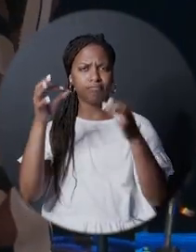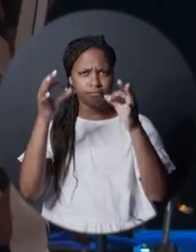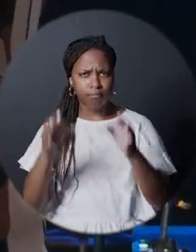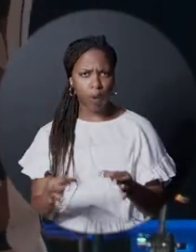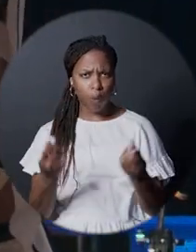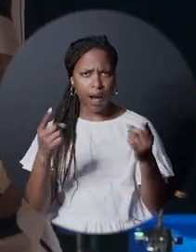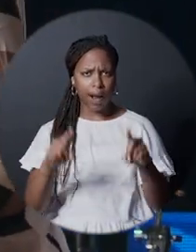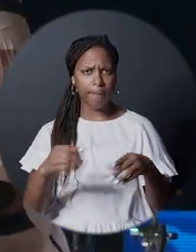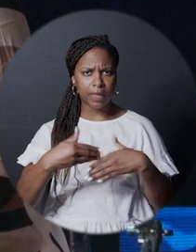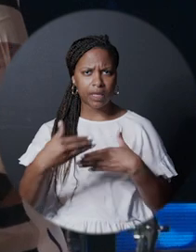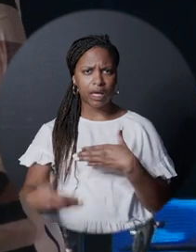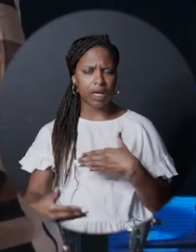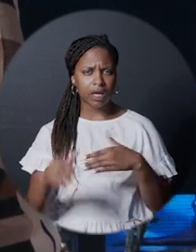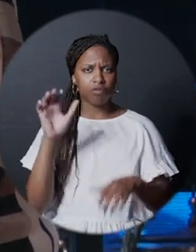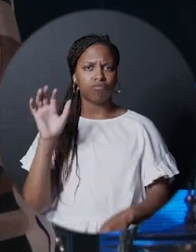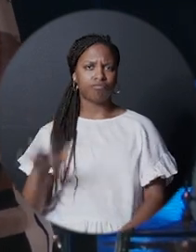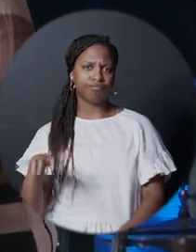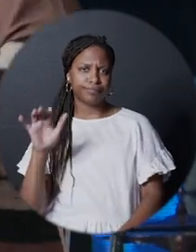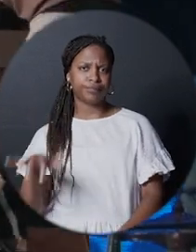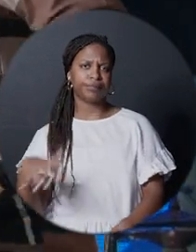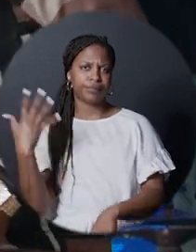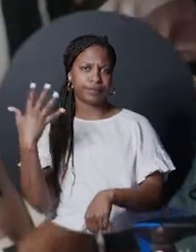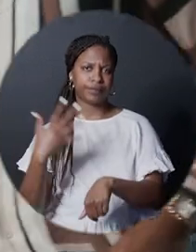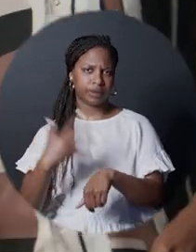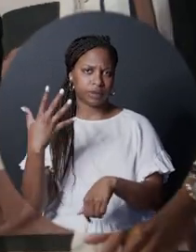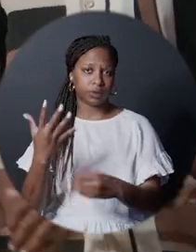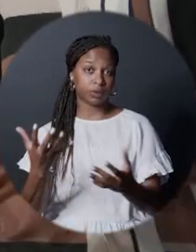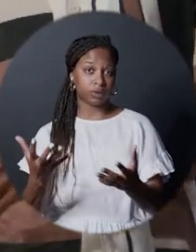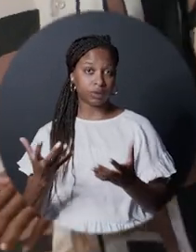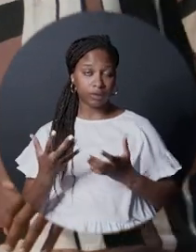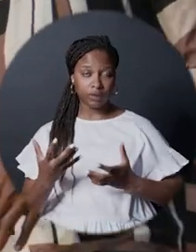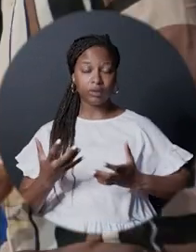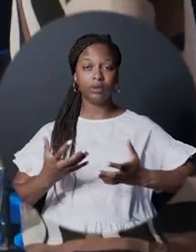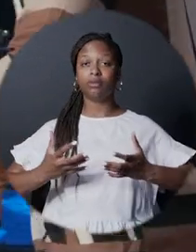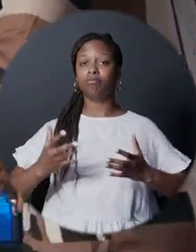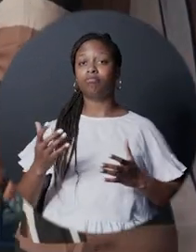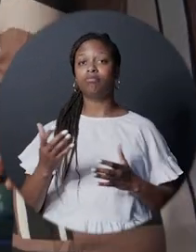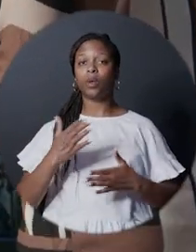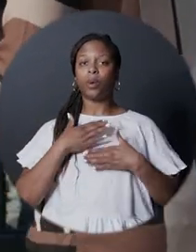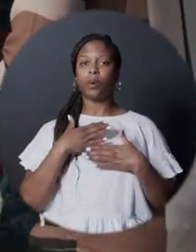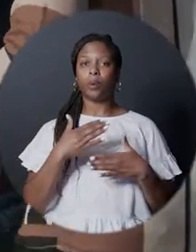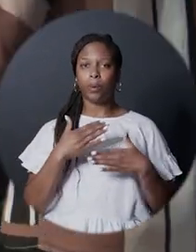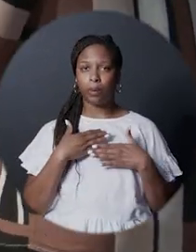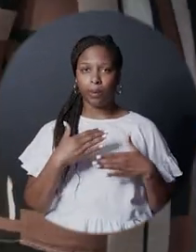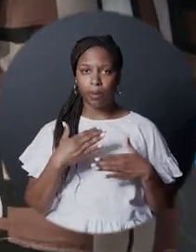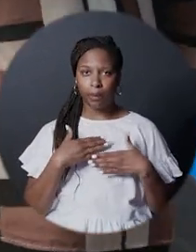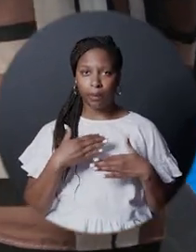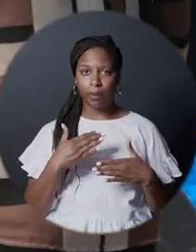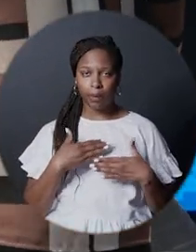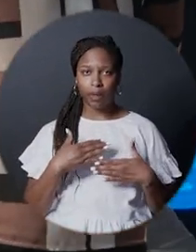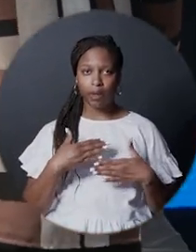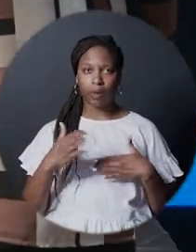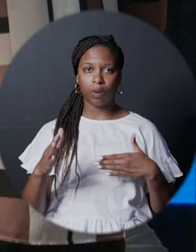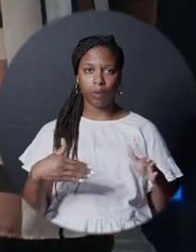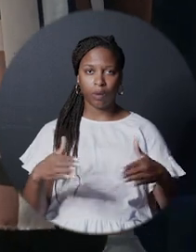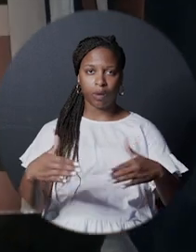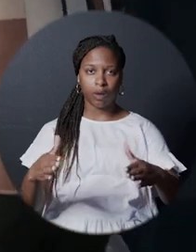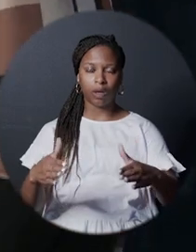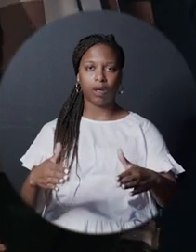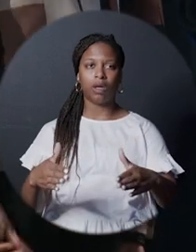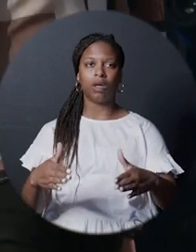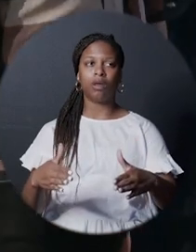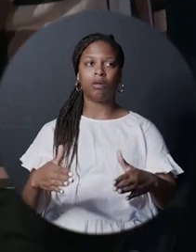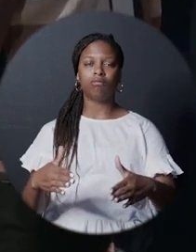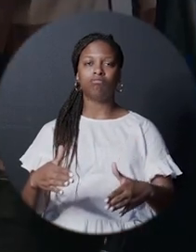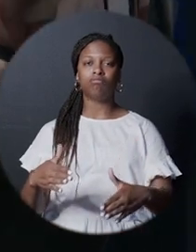determine what happens next. You can dribble the ball 5 times if you want and get your breath. You